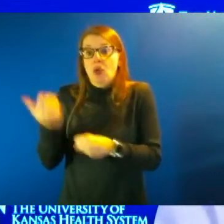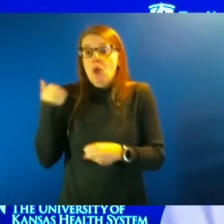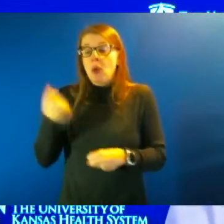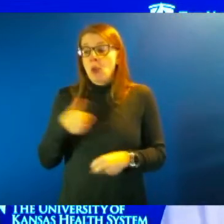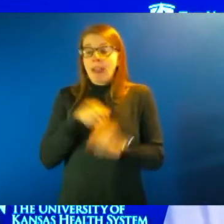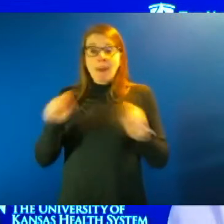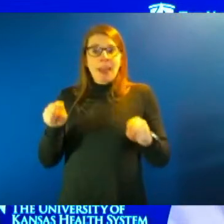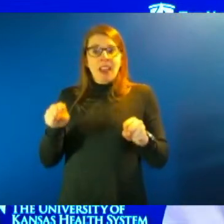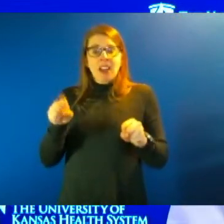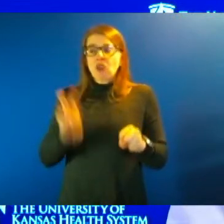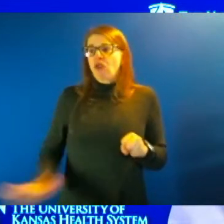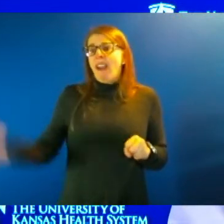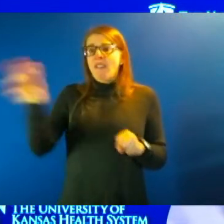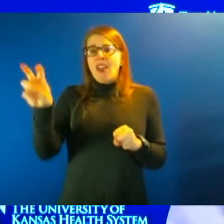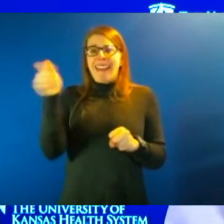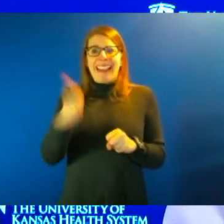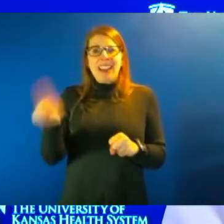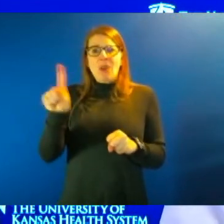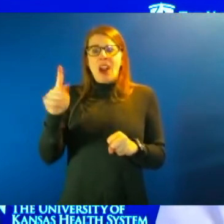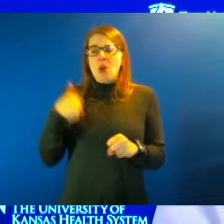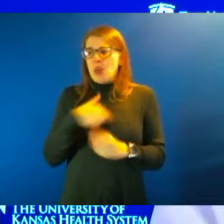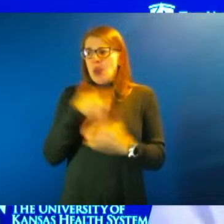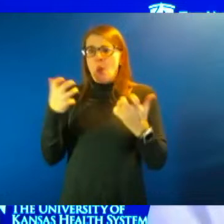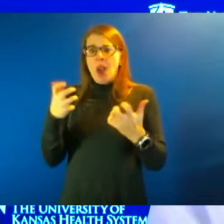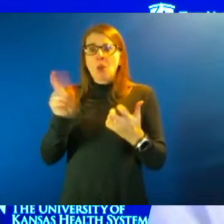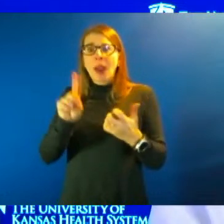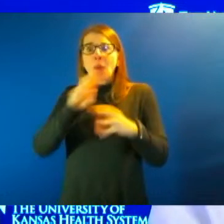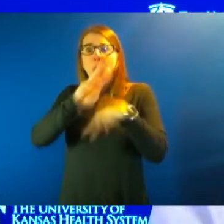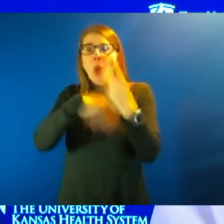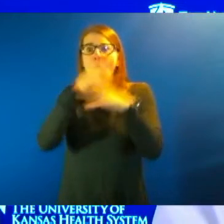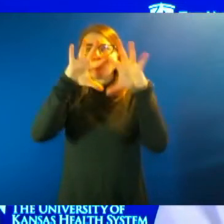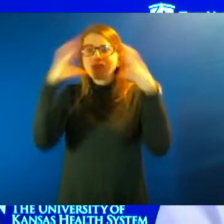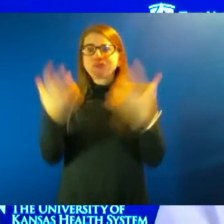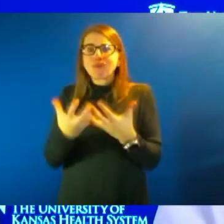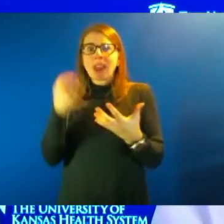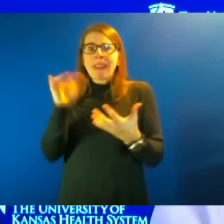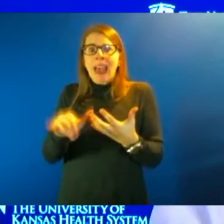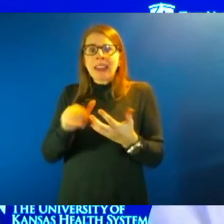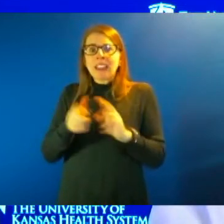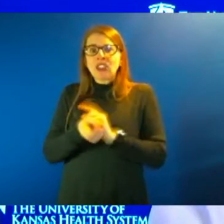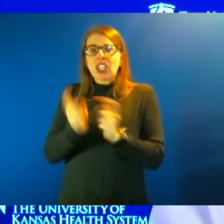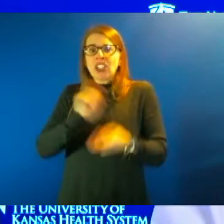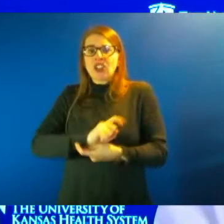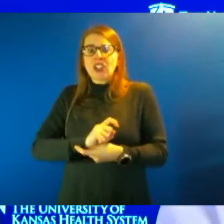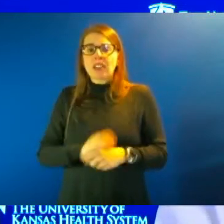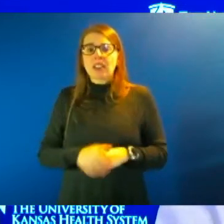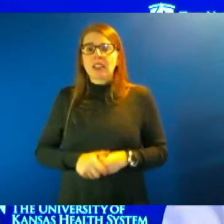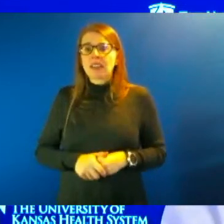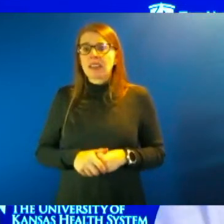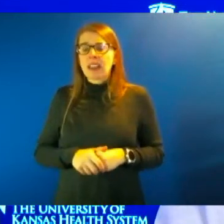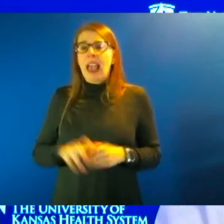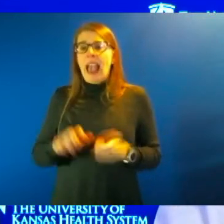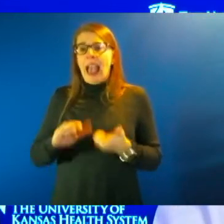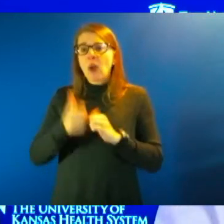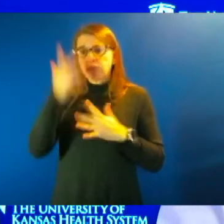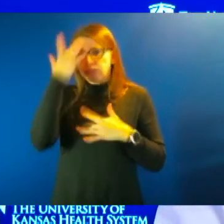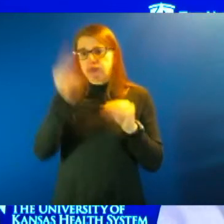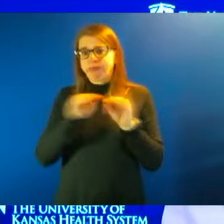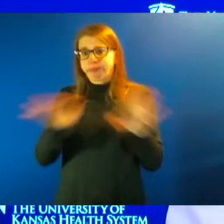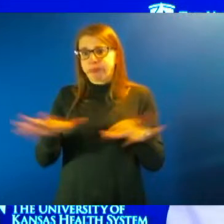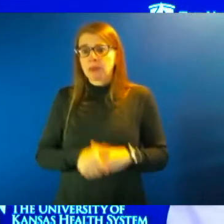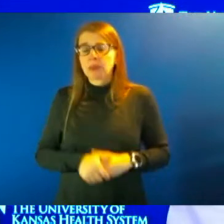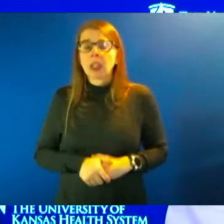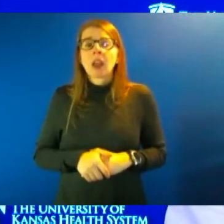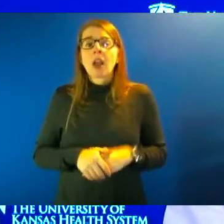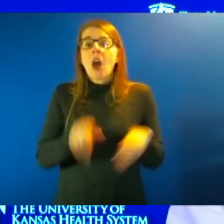anywhere in the world within a matter of hours, and so that changes things as well. That changes the dynamic. And even though, as we talked